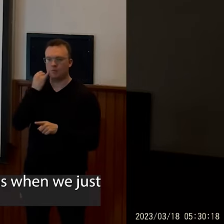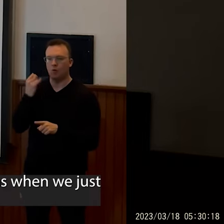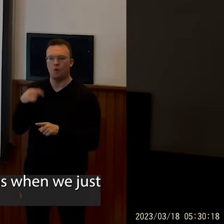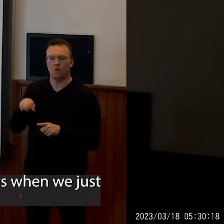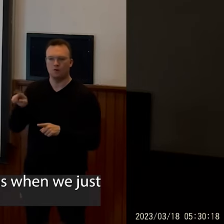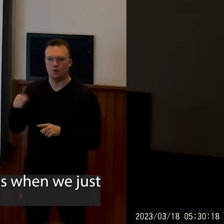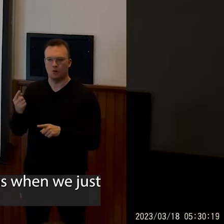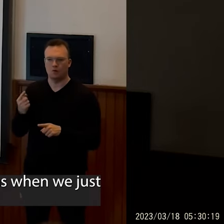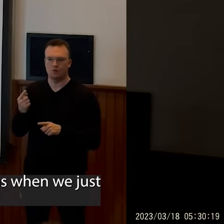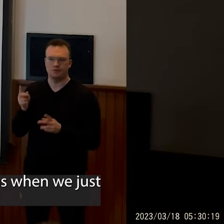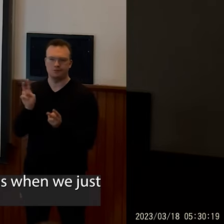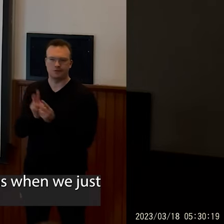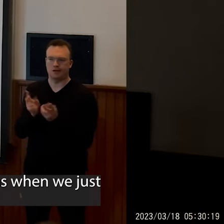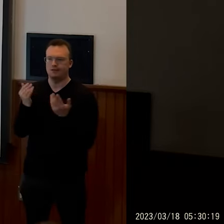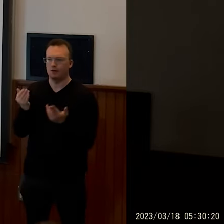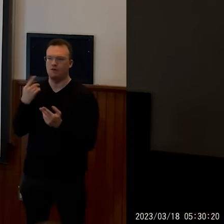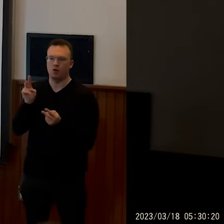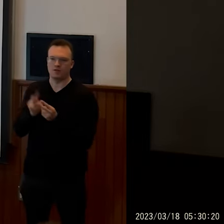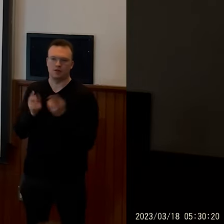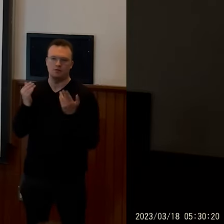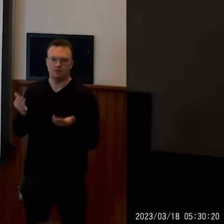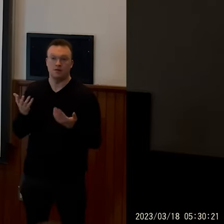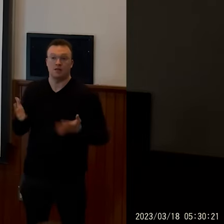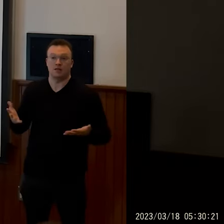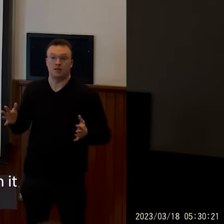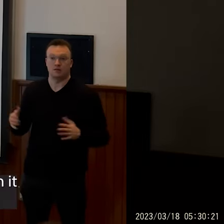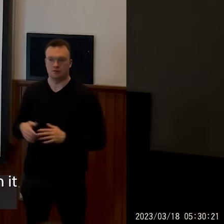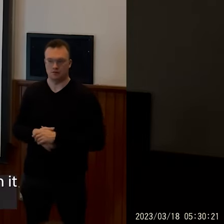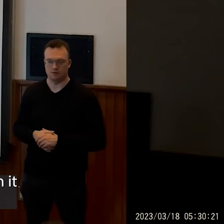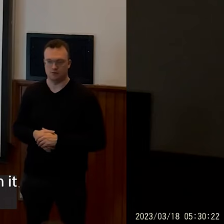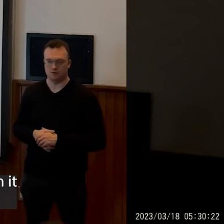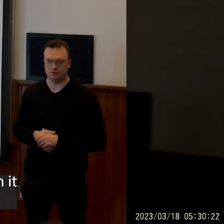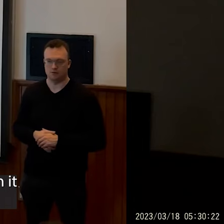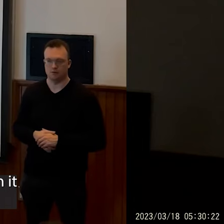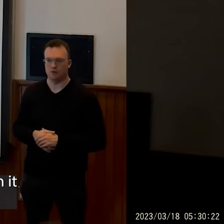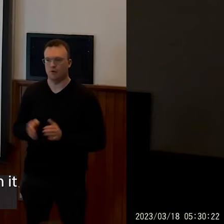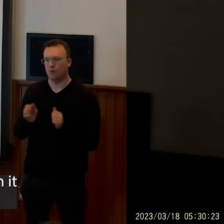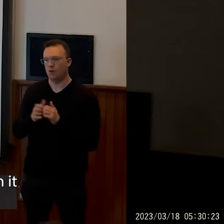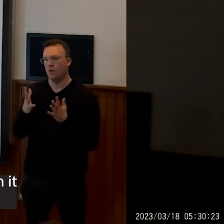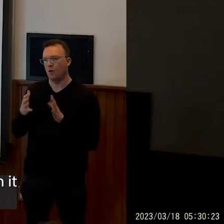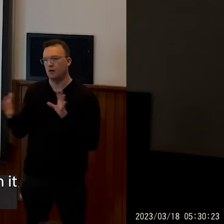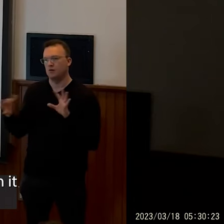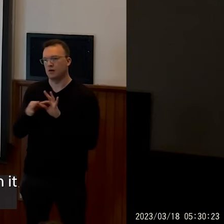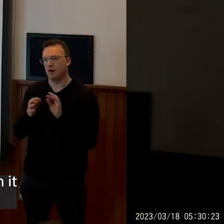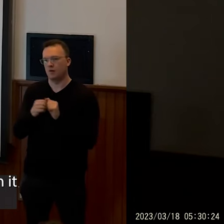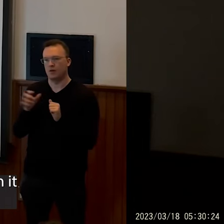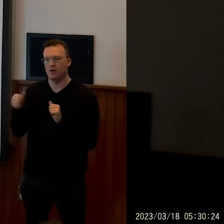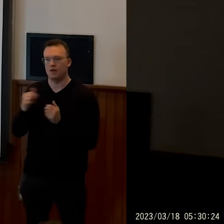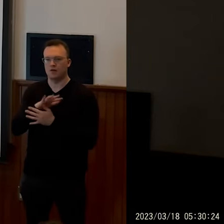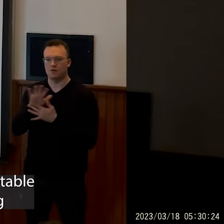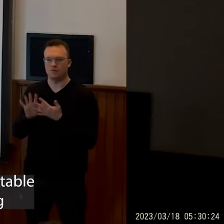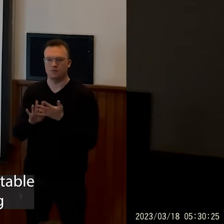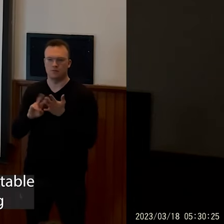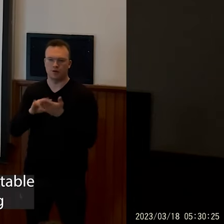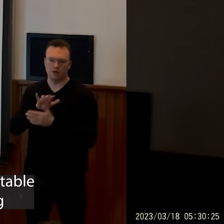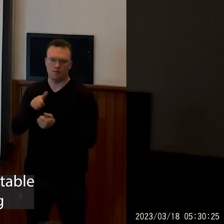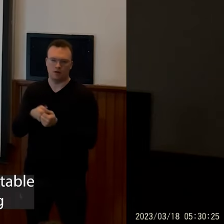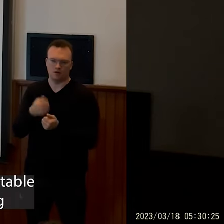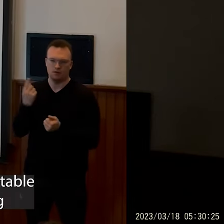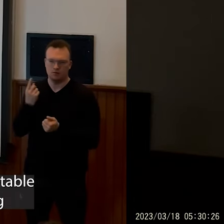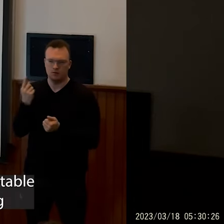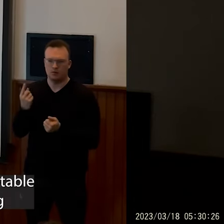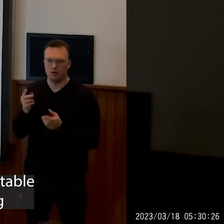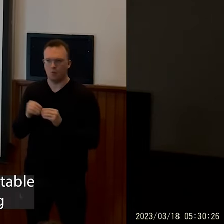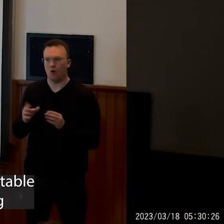just have sex for sex sake and that's it? Mm-hmm. And then not always wanting to attach it to something else, to make it